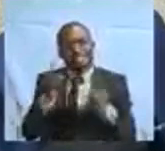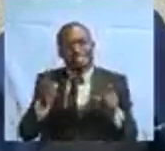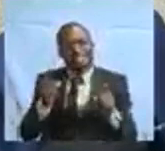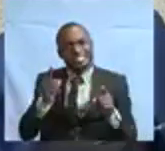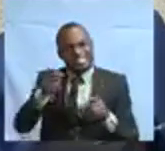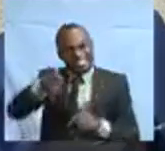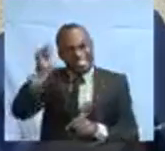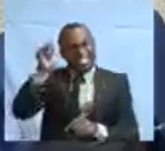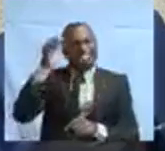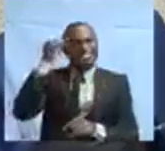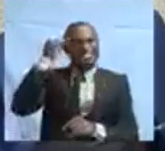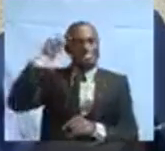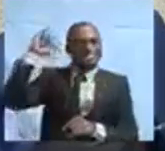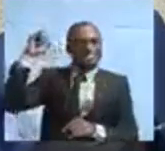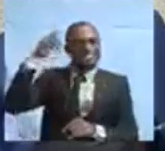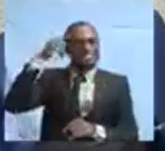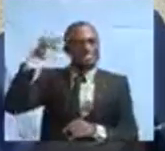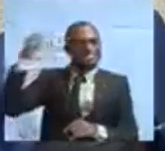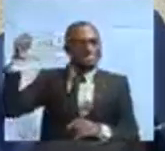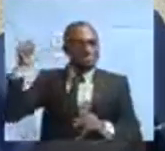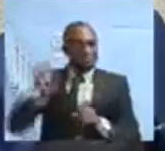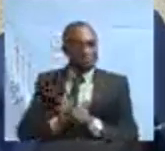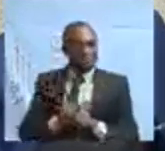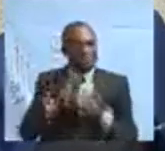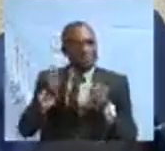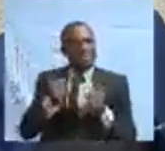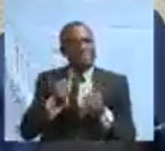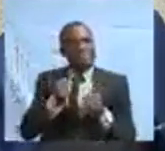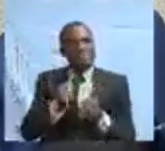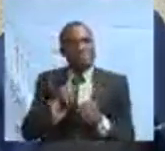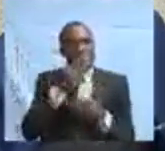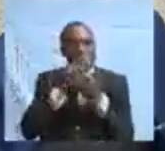his imaginations. I need your serious ruling, Mr. Speaker.